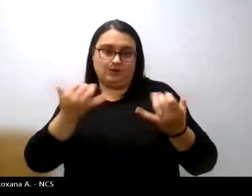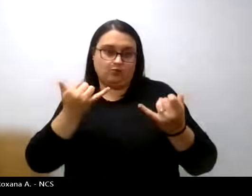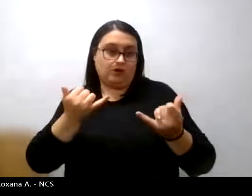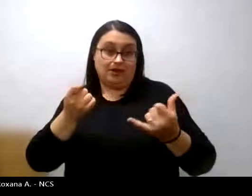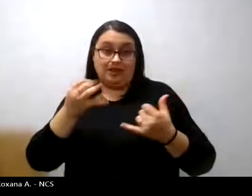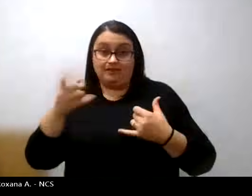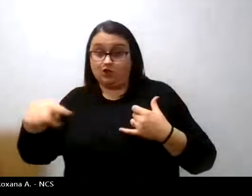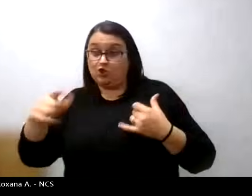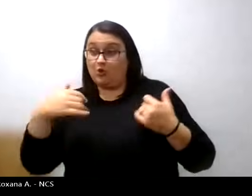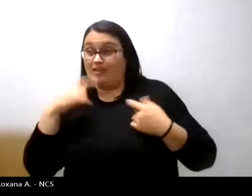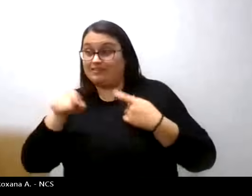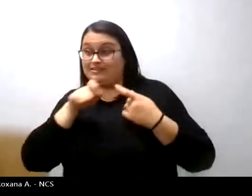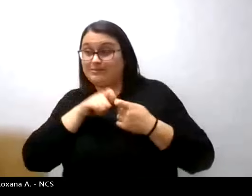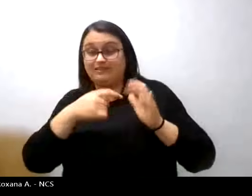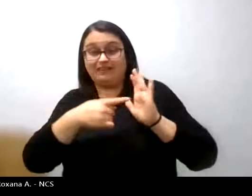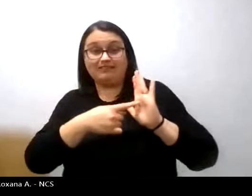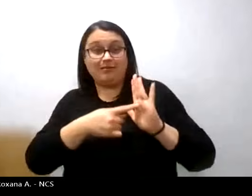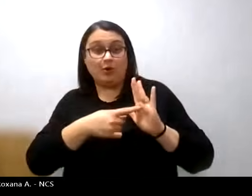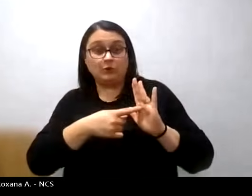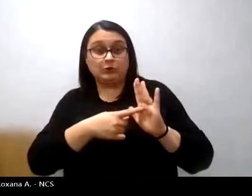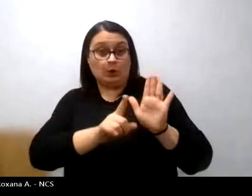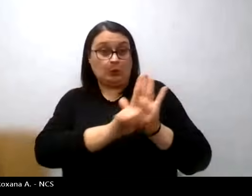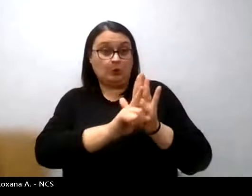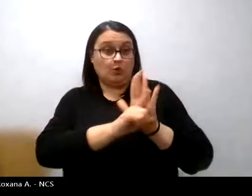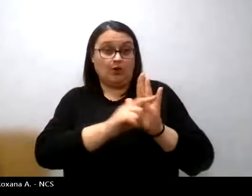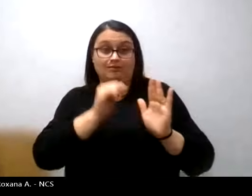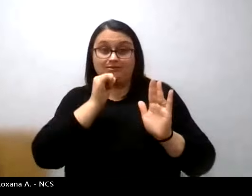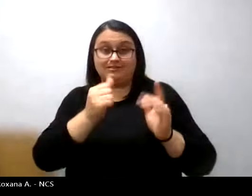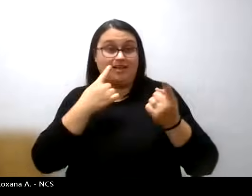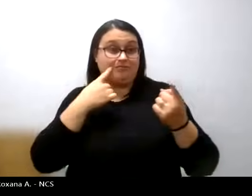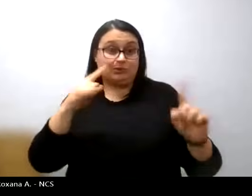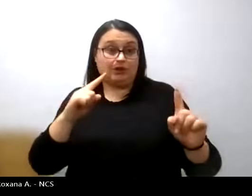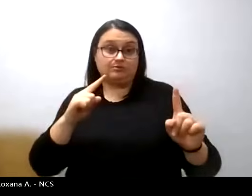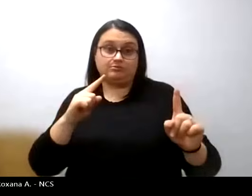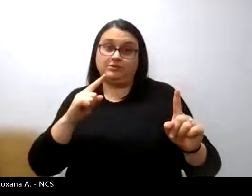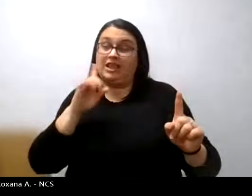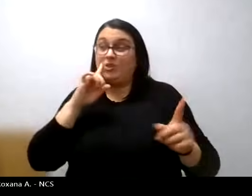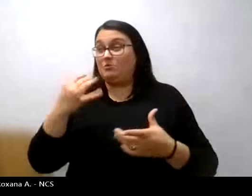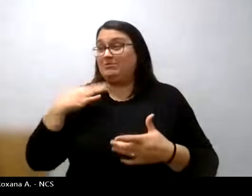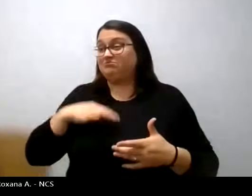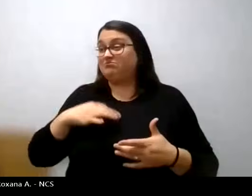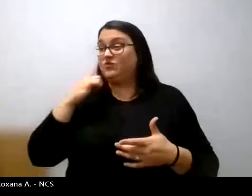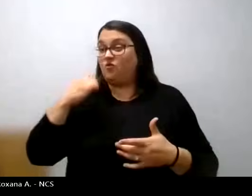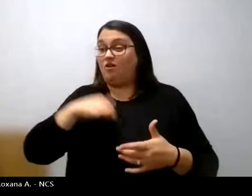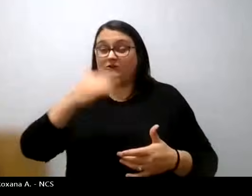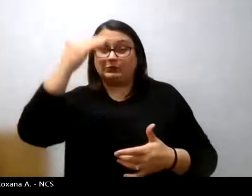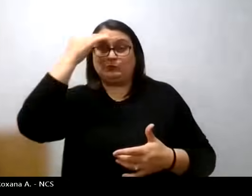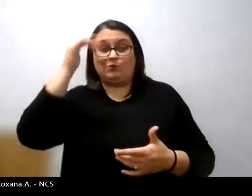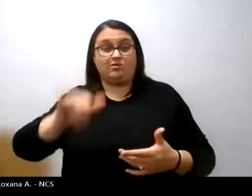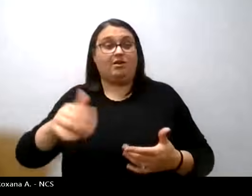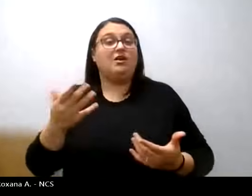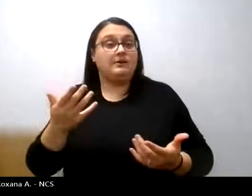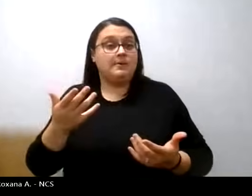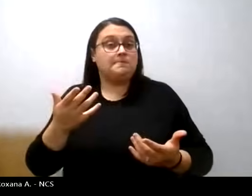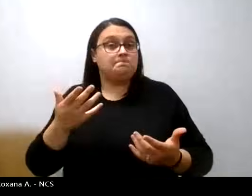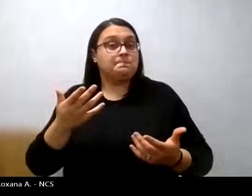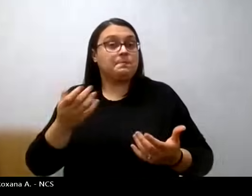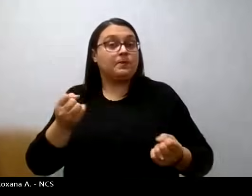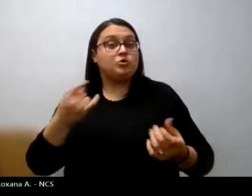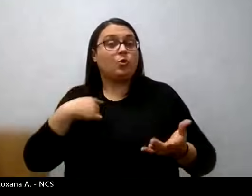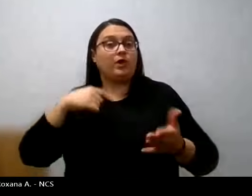guys have specific examples of where the alert system has not been working, it would actually be really helpful for us to know those, so that we can